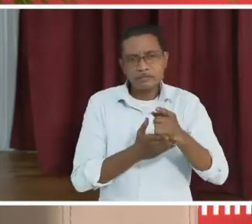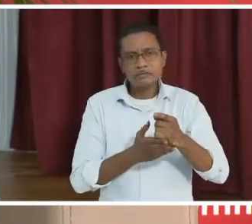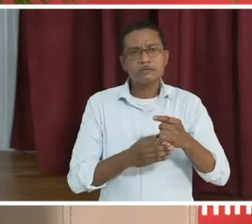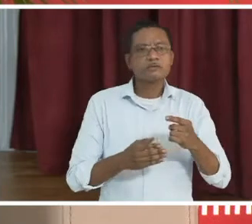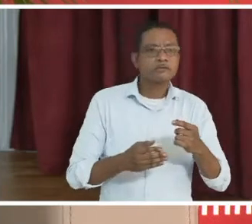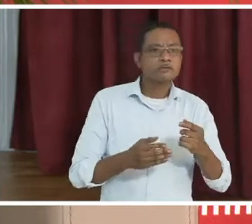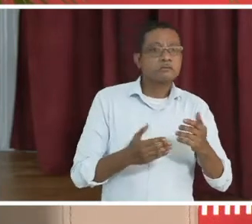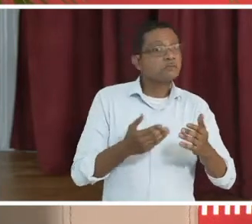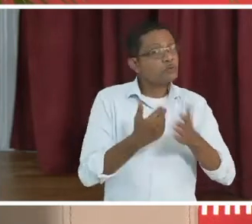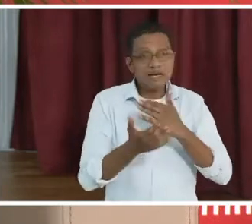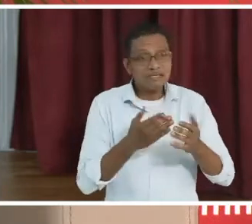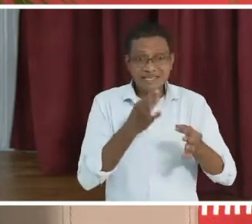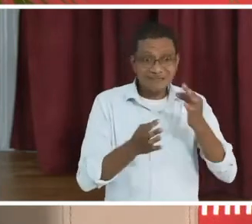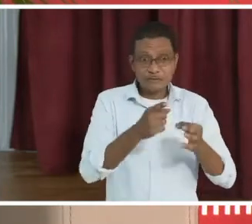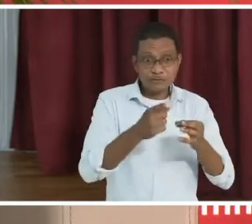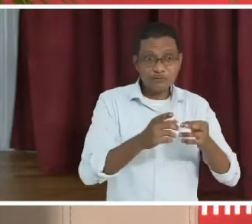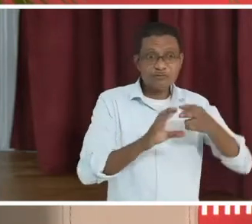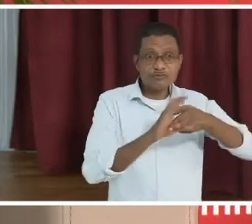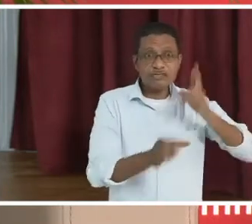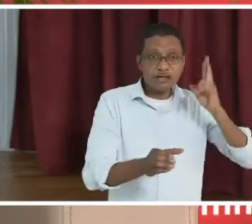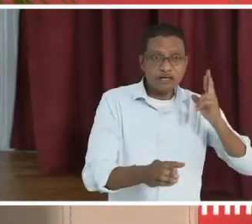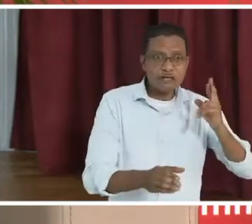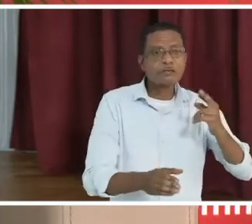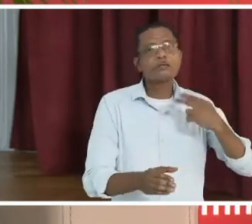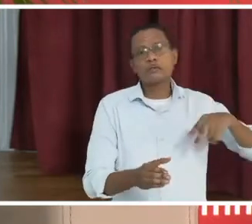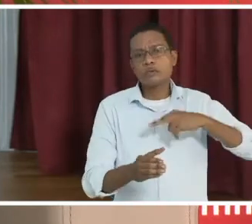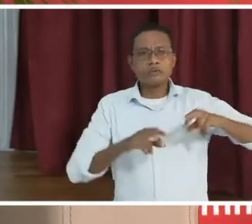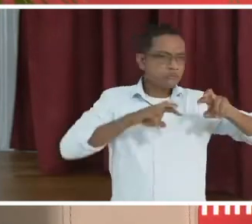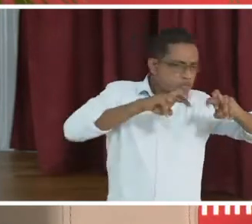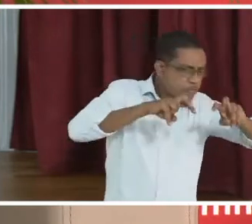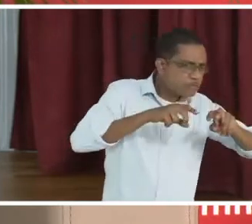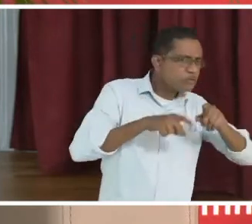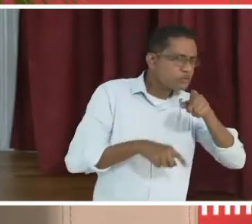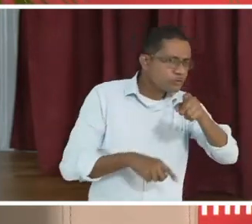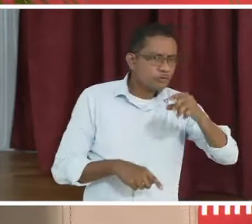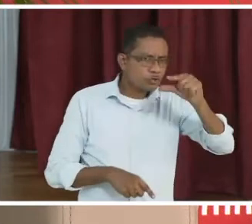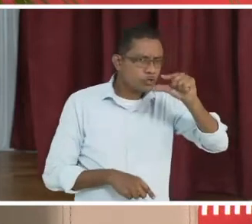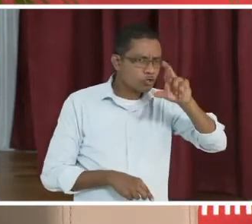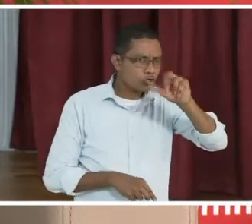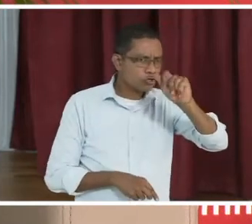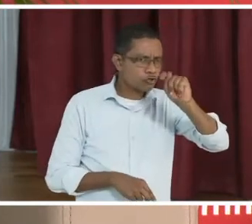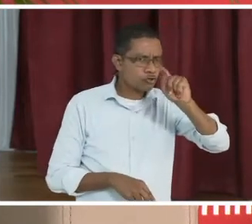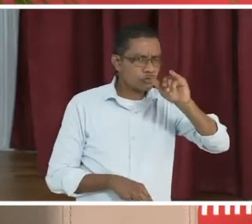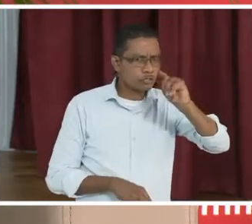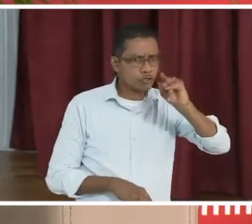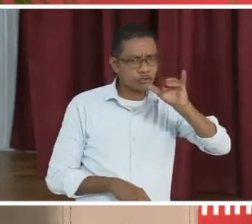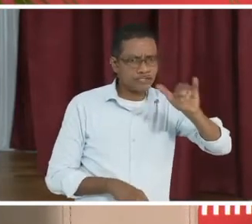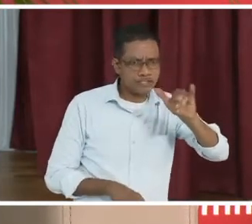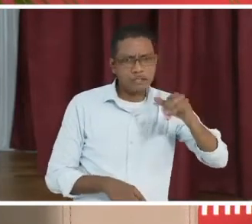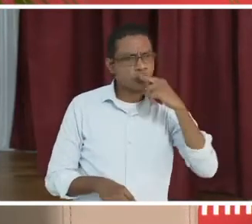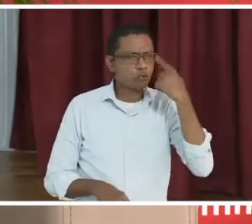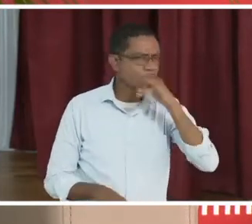pension might look like, so that it allows for some type of lump sum payment at your retirement age, restructuring to make sure